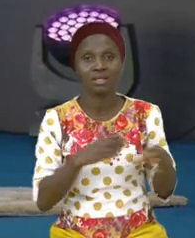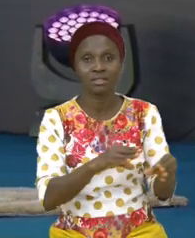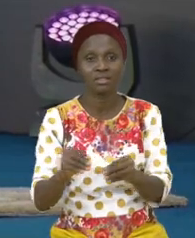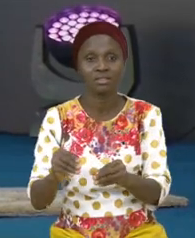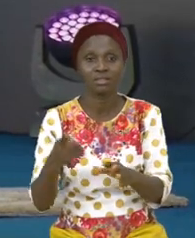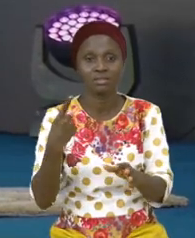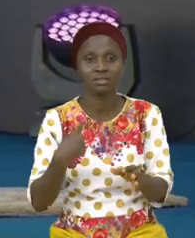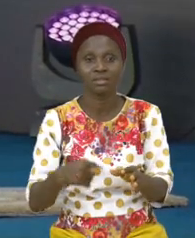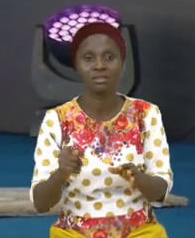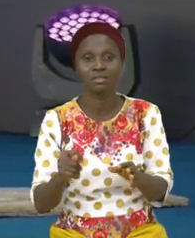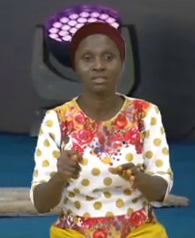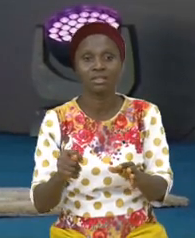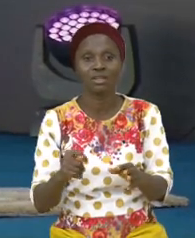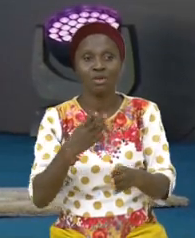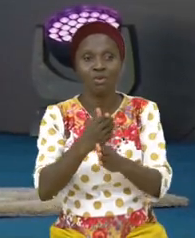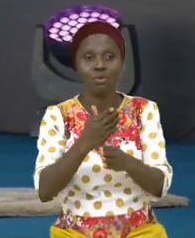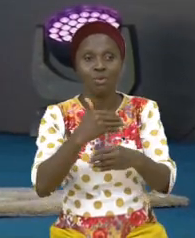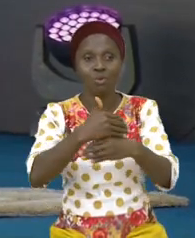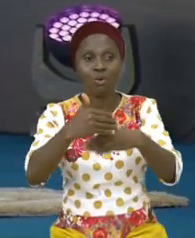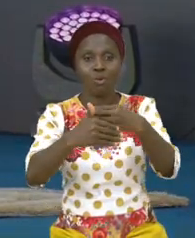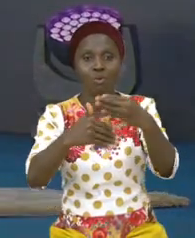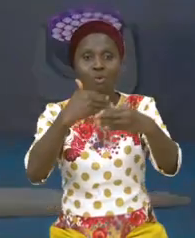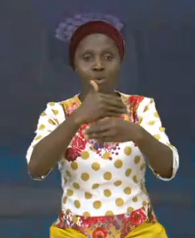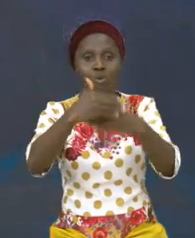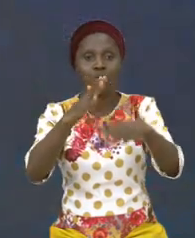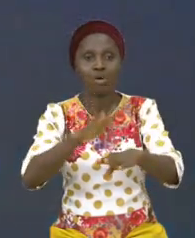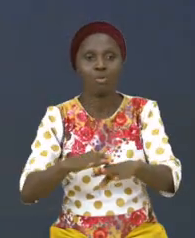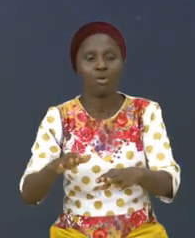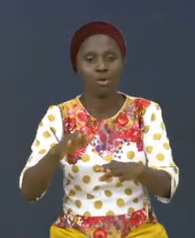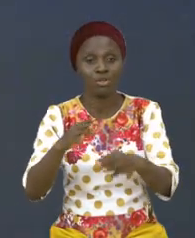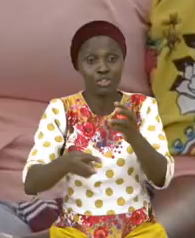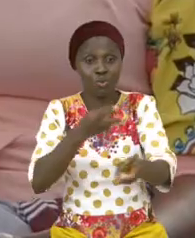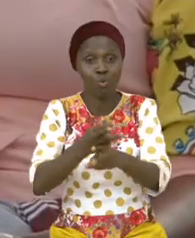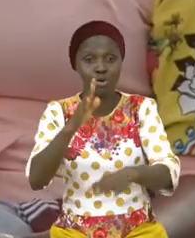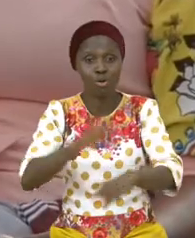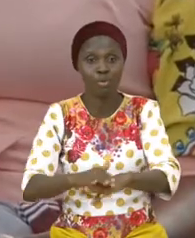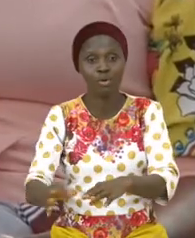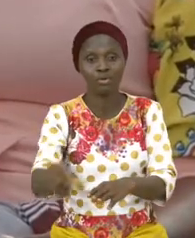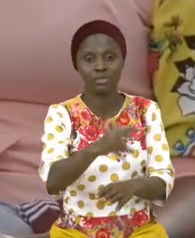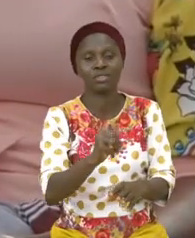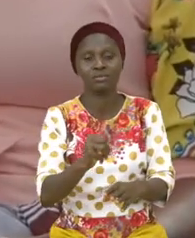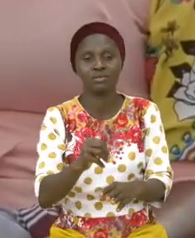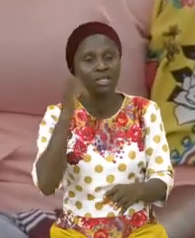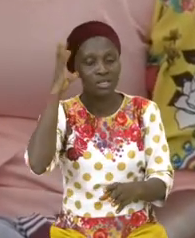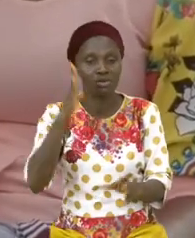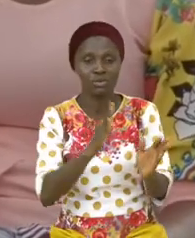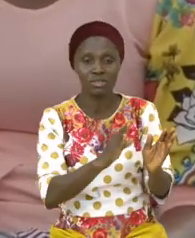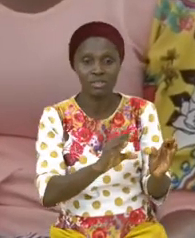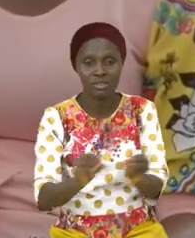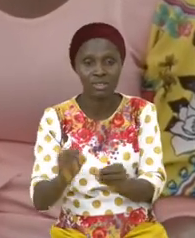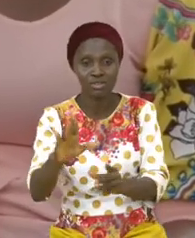world upon them. He'll set your life on a pillar. You'll not be a